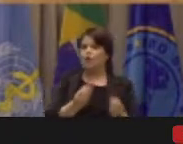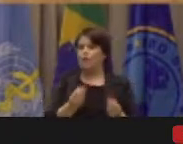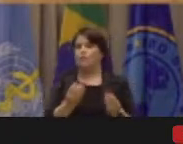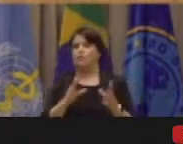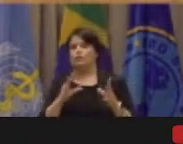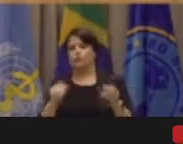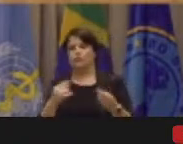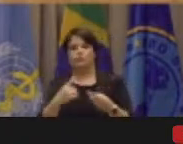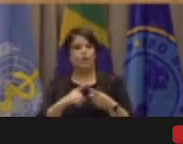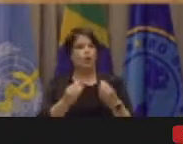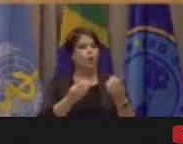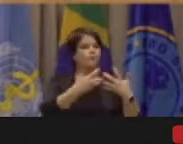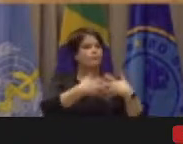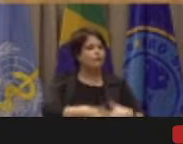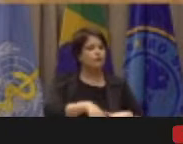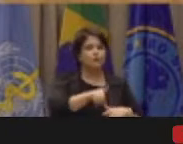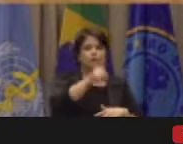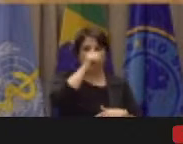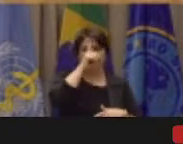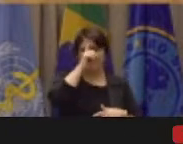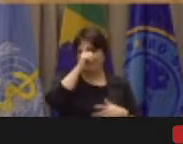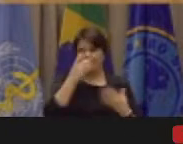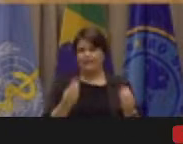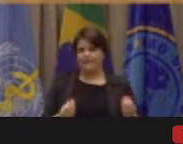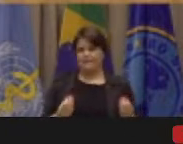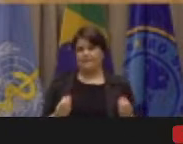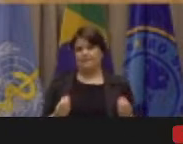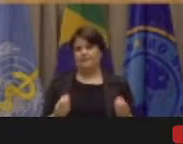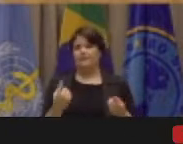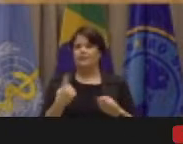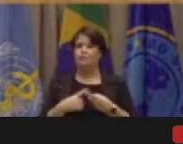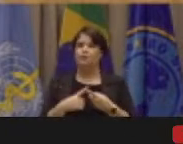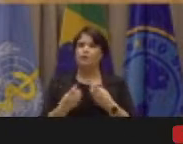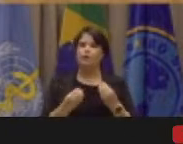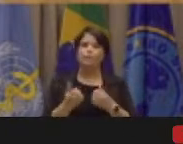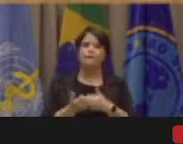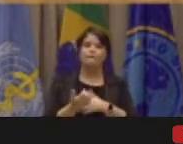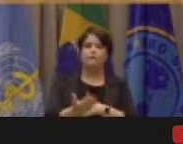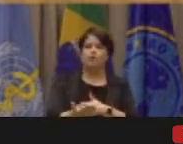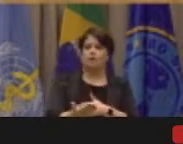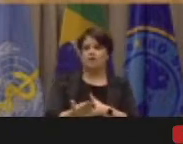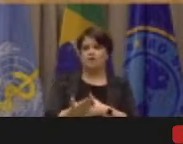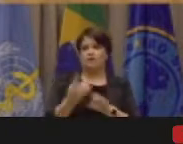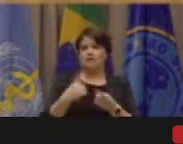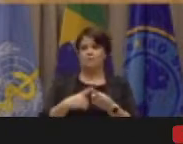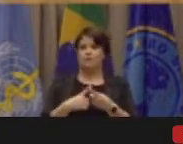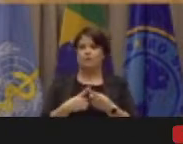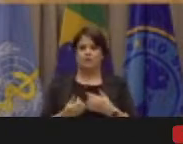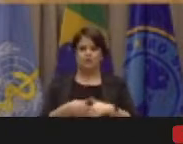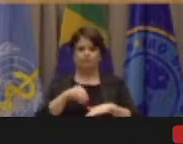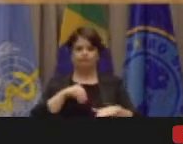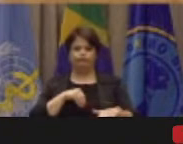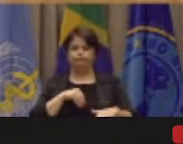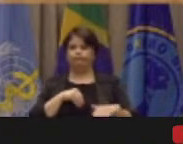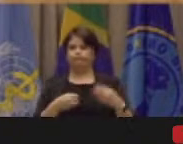patient gets to the hospital or when the patient is discharged.